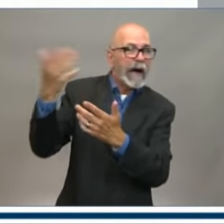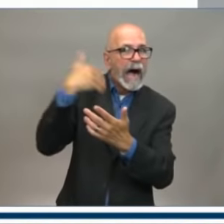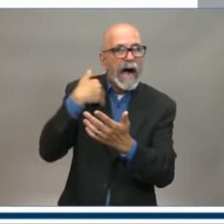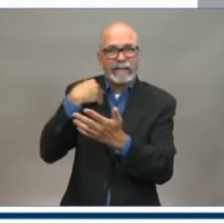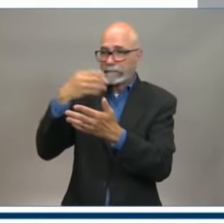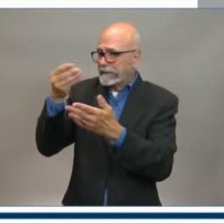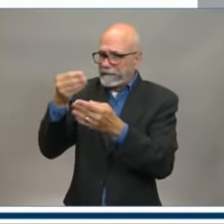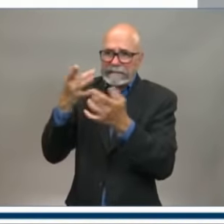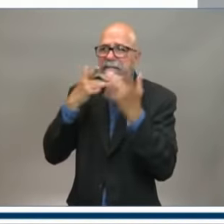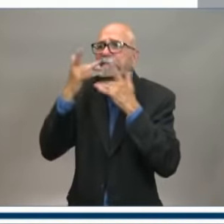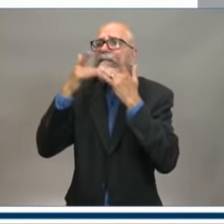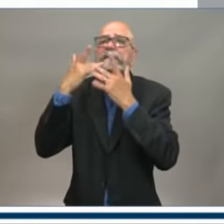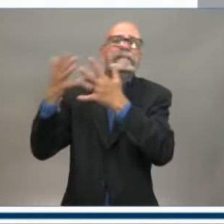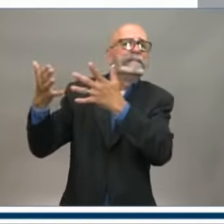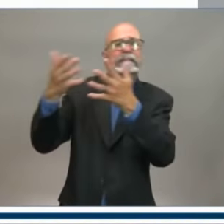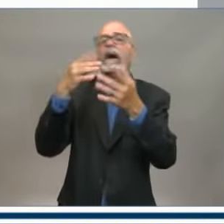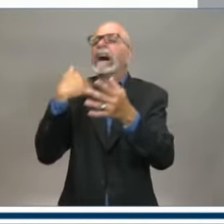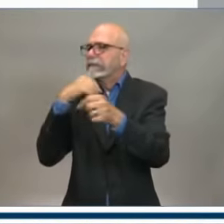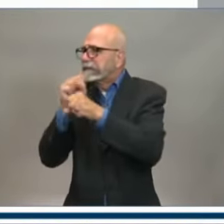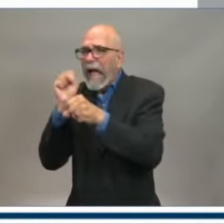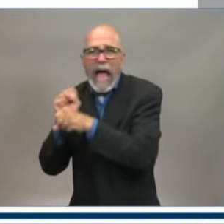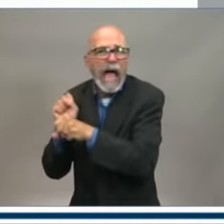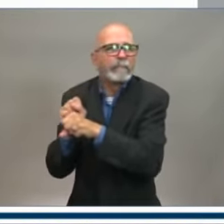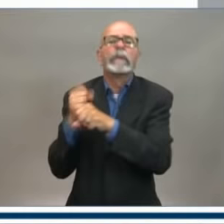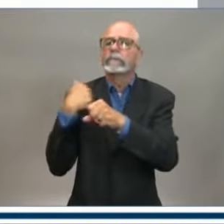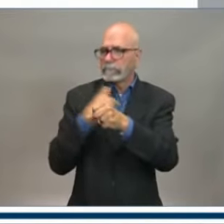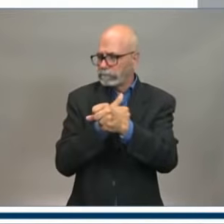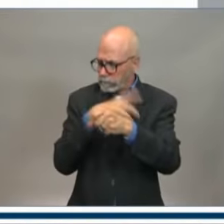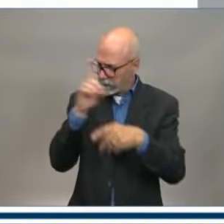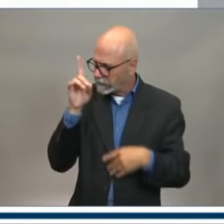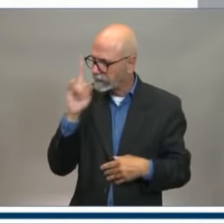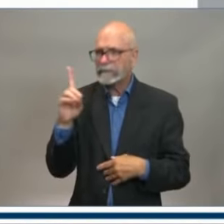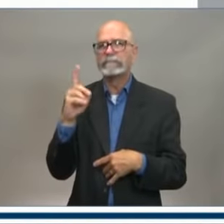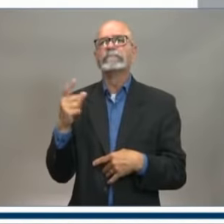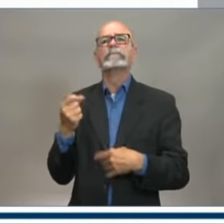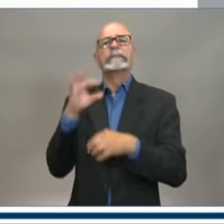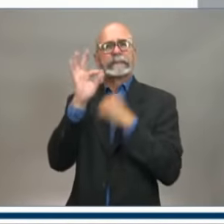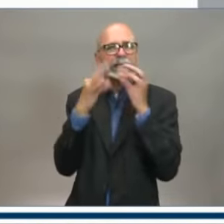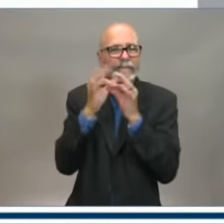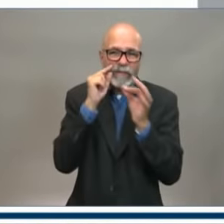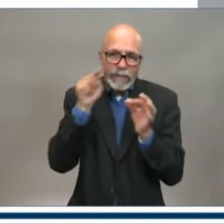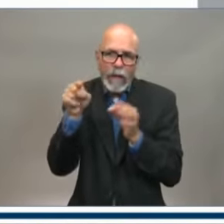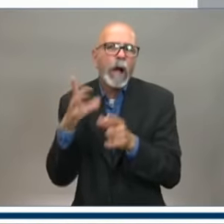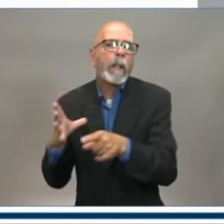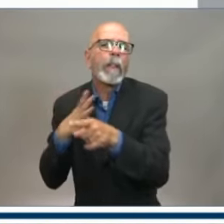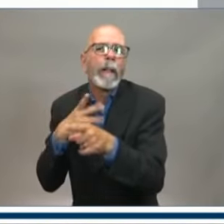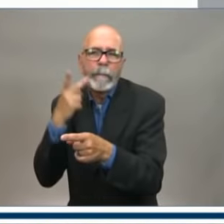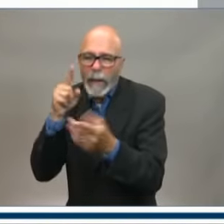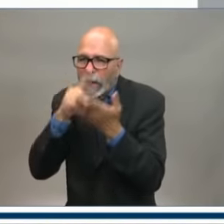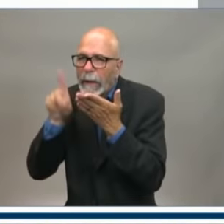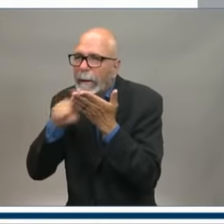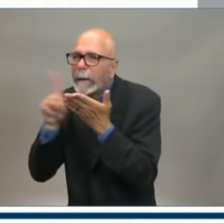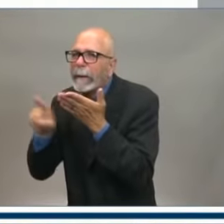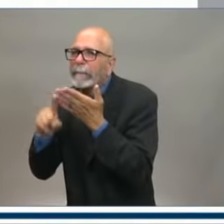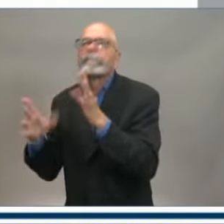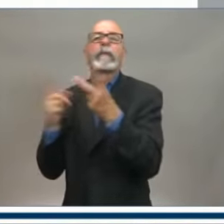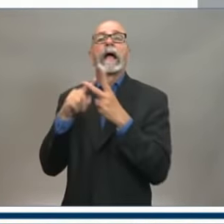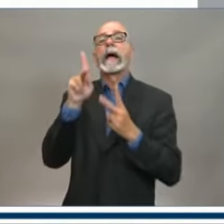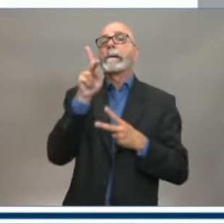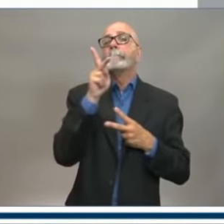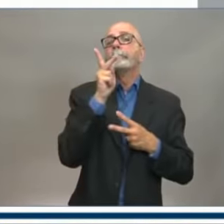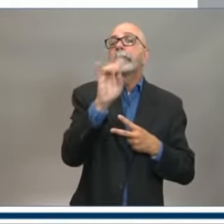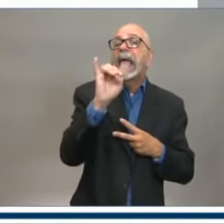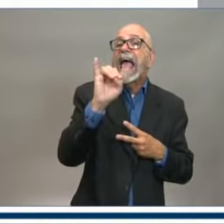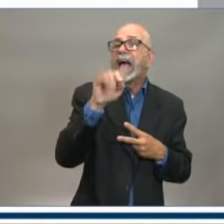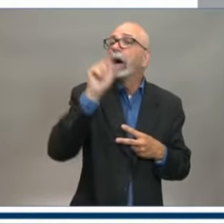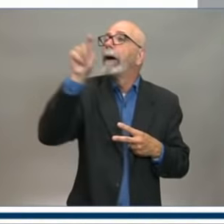impact on our lab capacity. We did some tests for PEI for a period of time. They were having some challenges within their laboratory, so as good